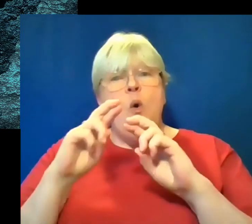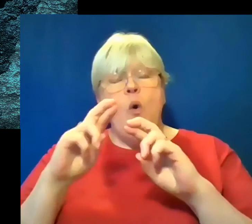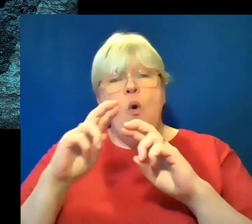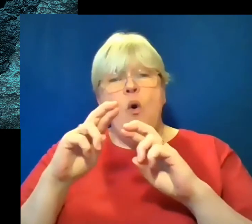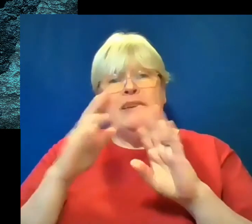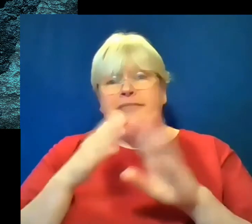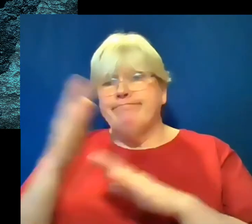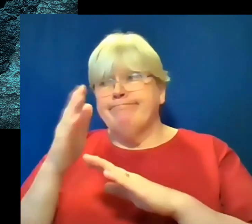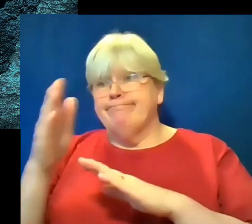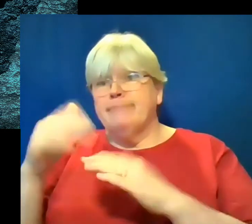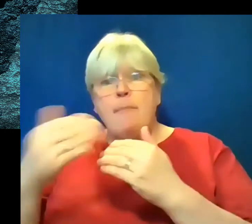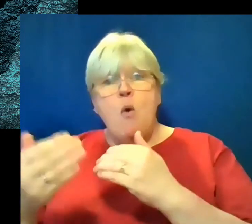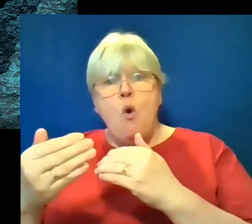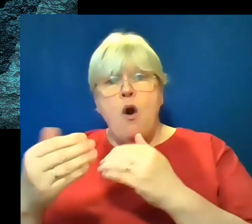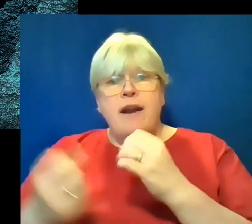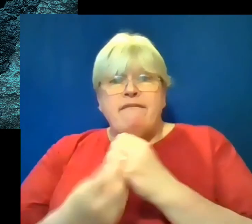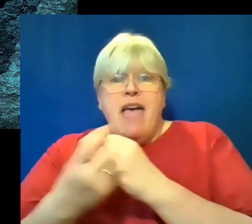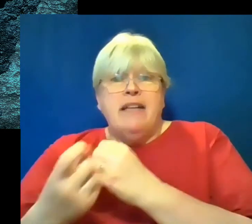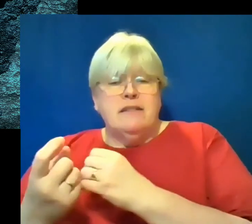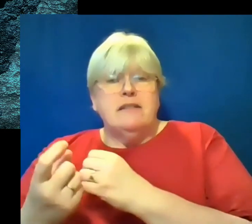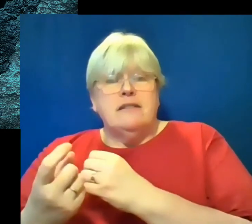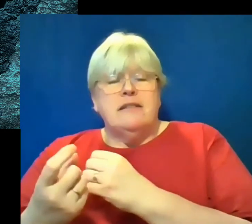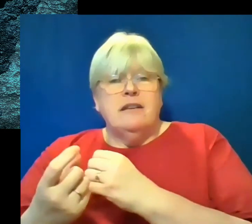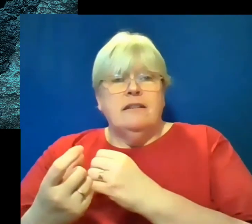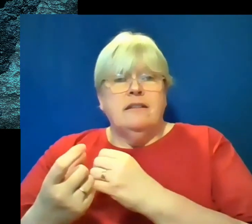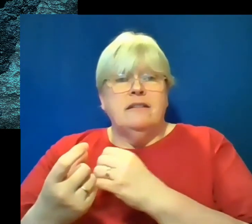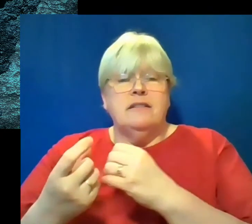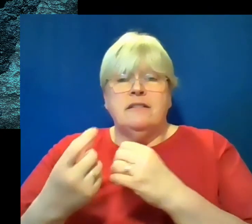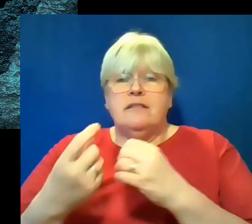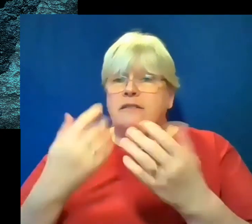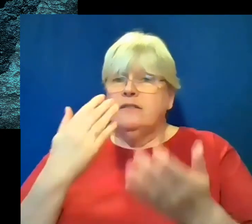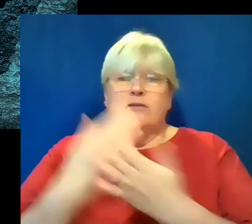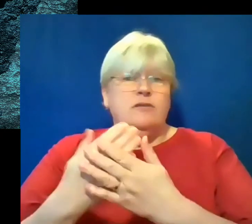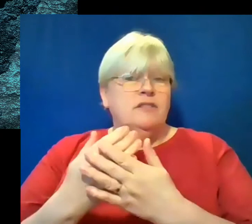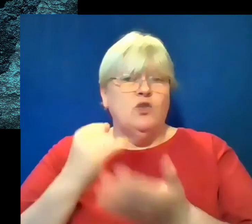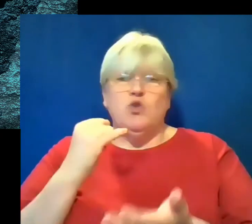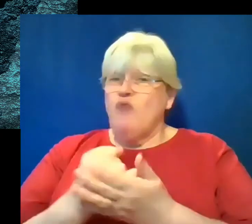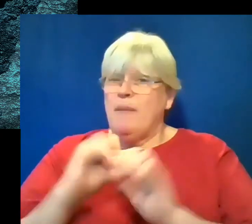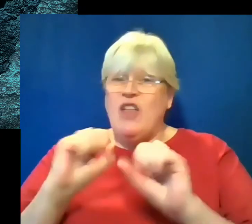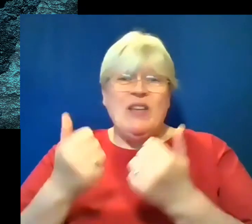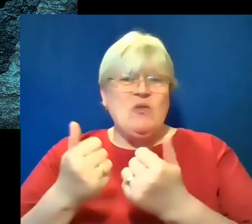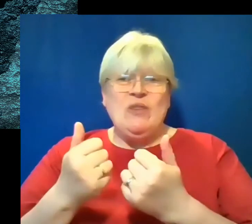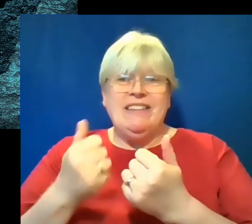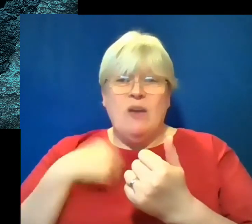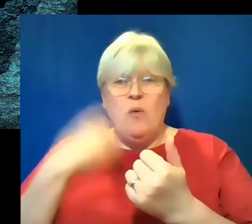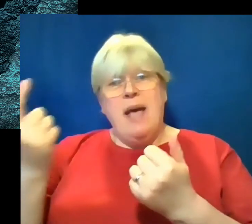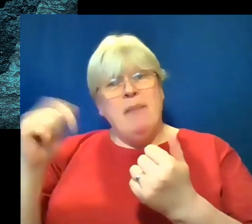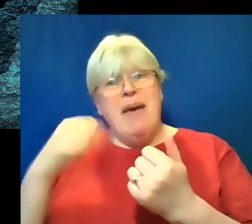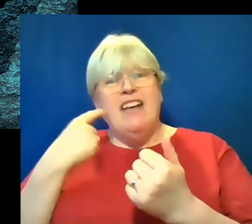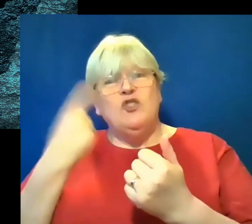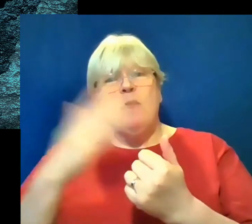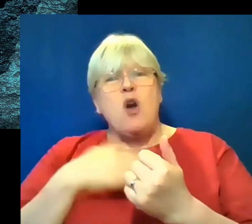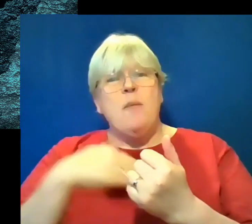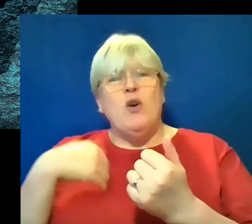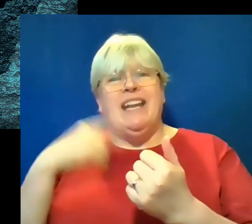more of the Granite Noir events. They are all criminally good, And I'll be back tomorrow morning at 11